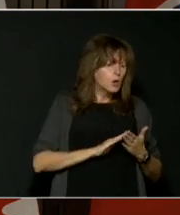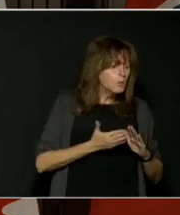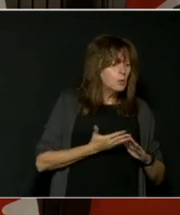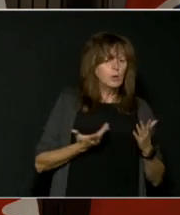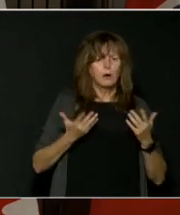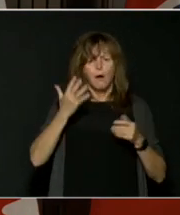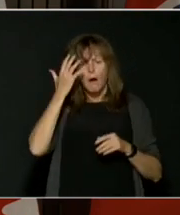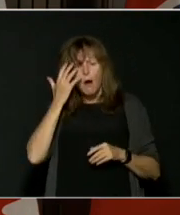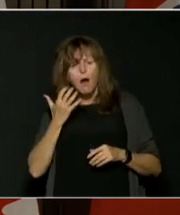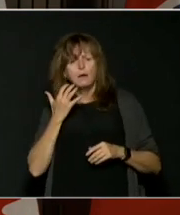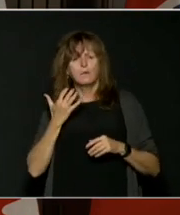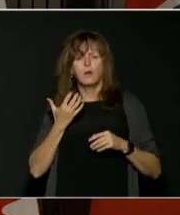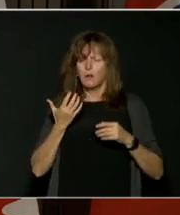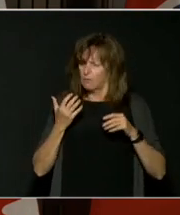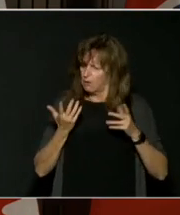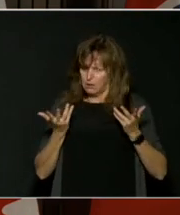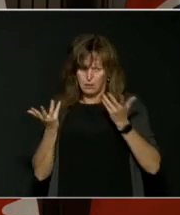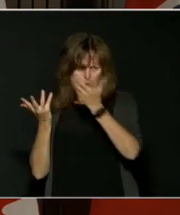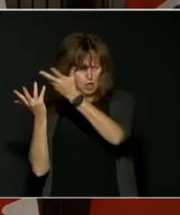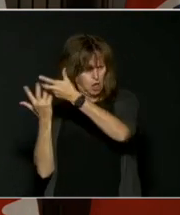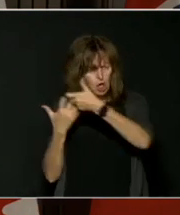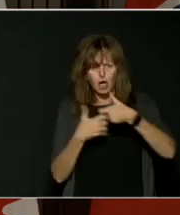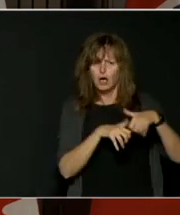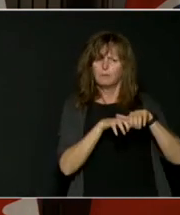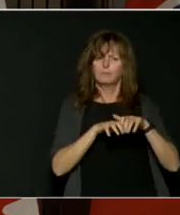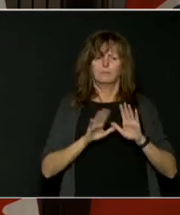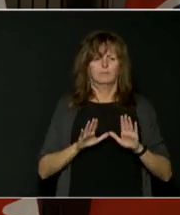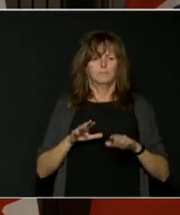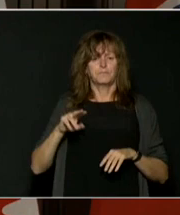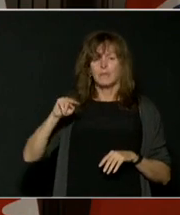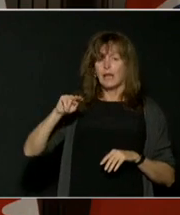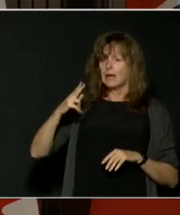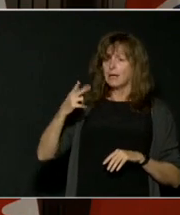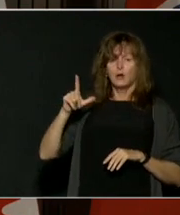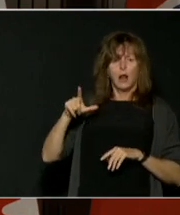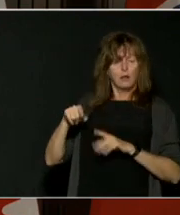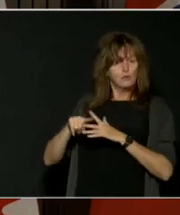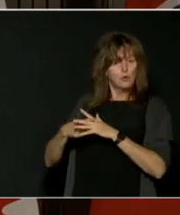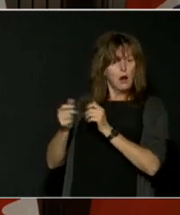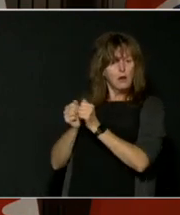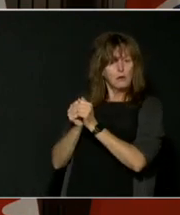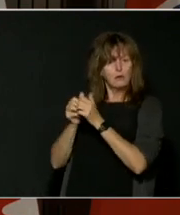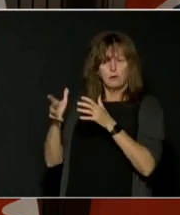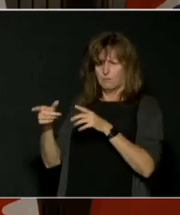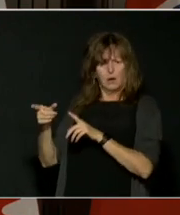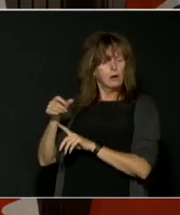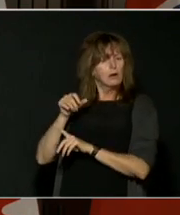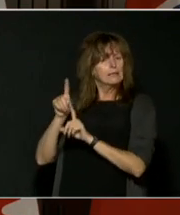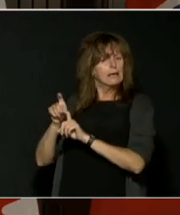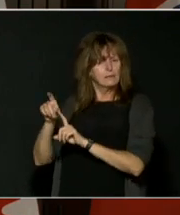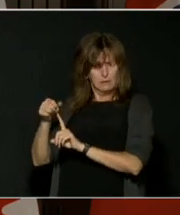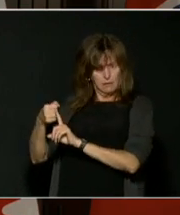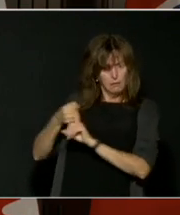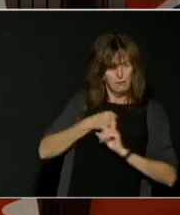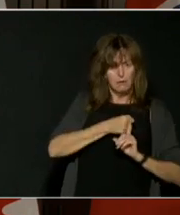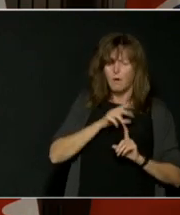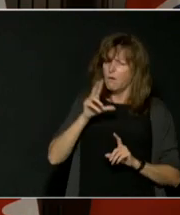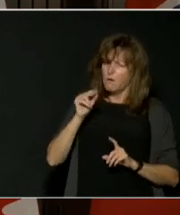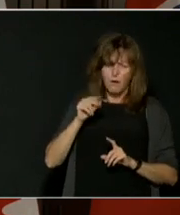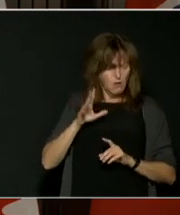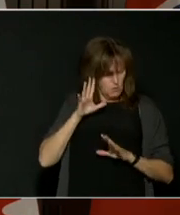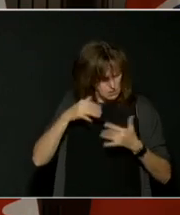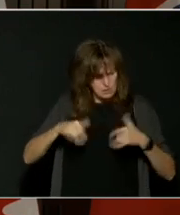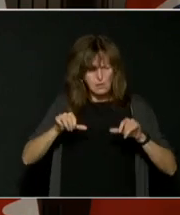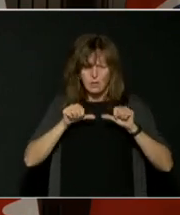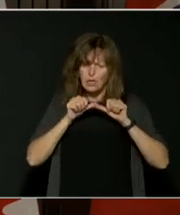time of that other testing, and we continue to drive the overall capacity for public health needs. Next